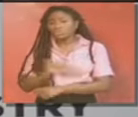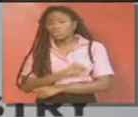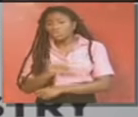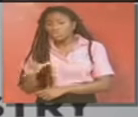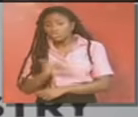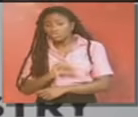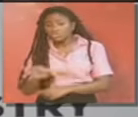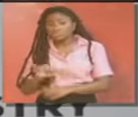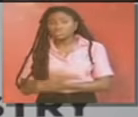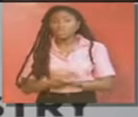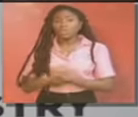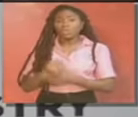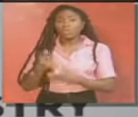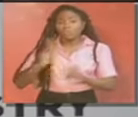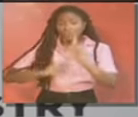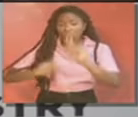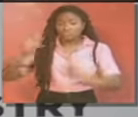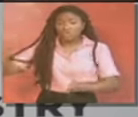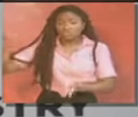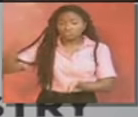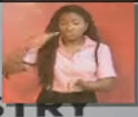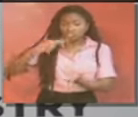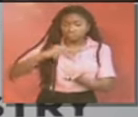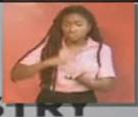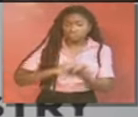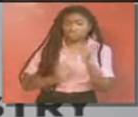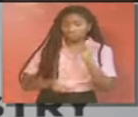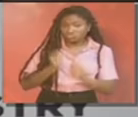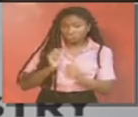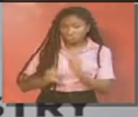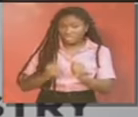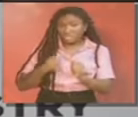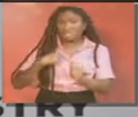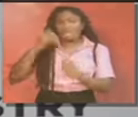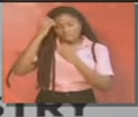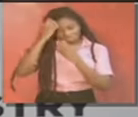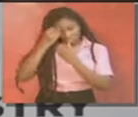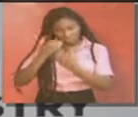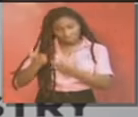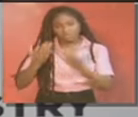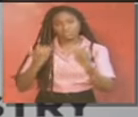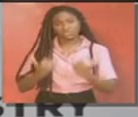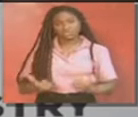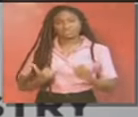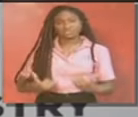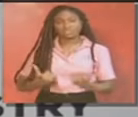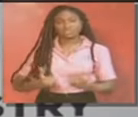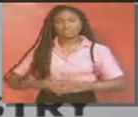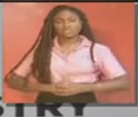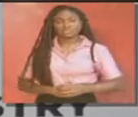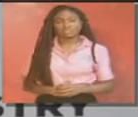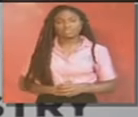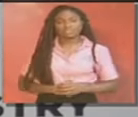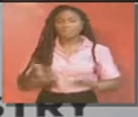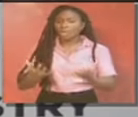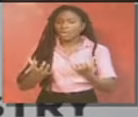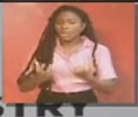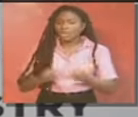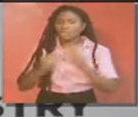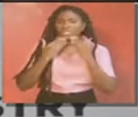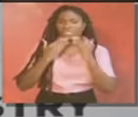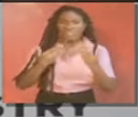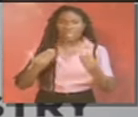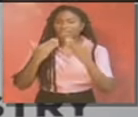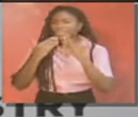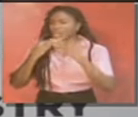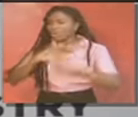repatriation exercises. At this point in time, I would like to really thank all persons who are